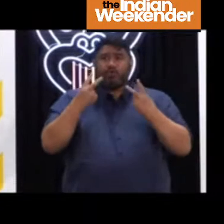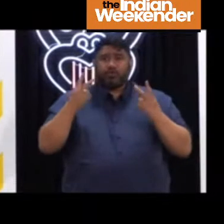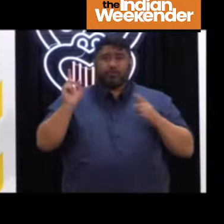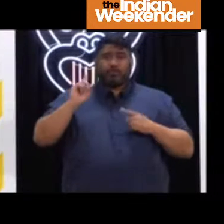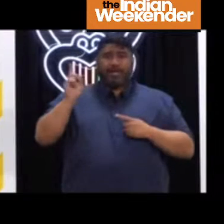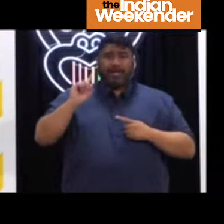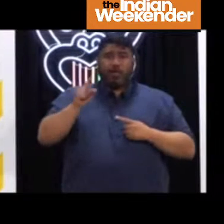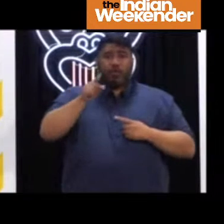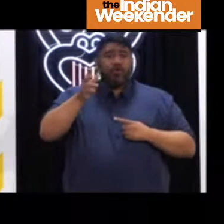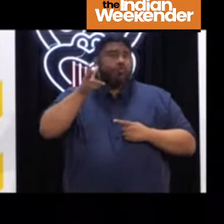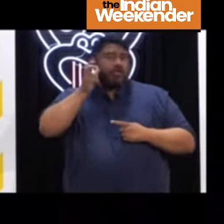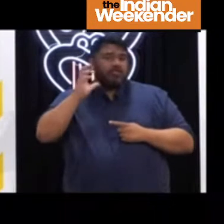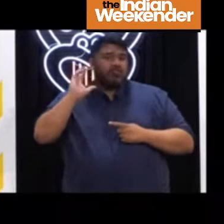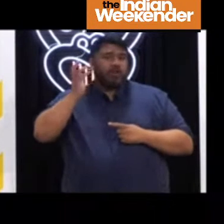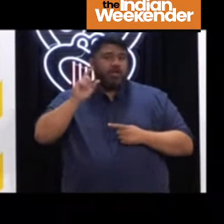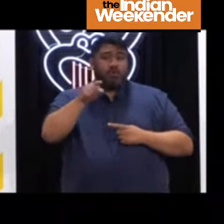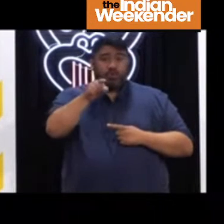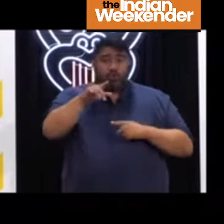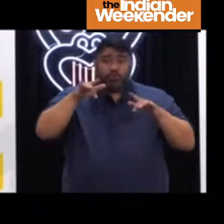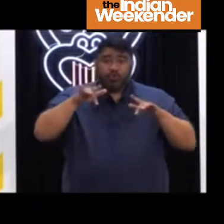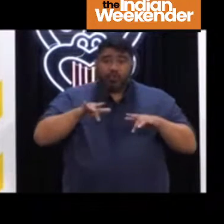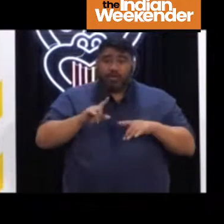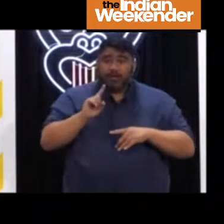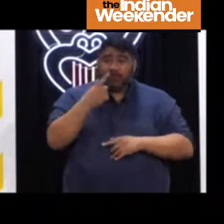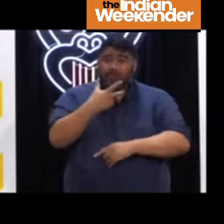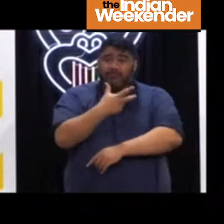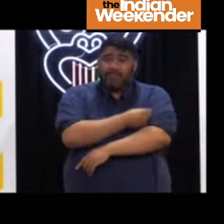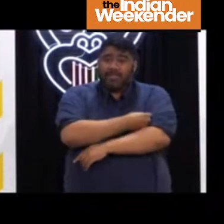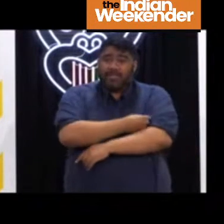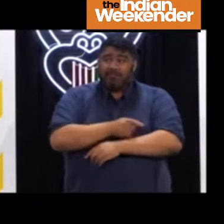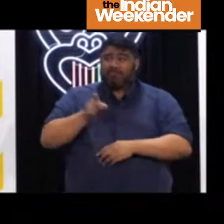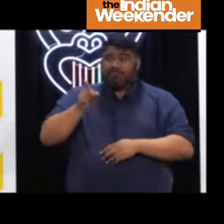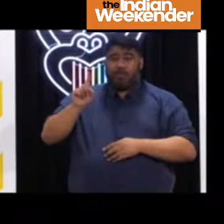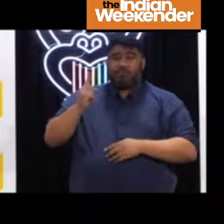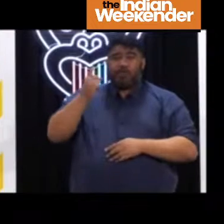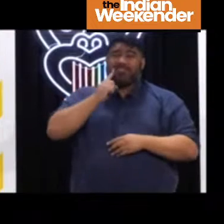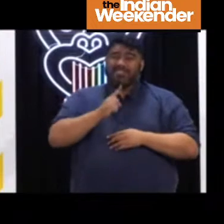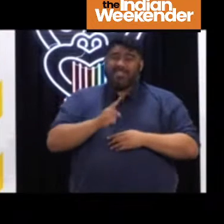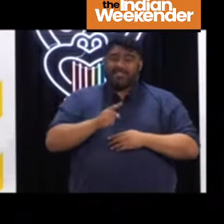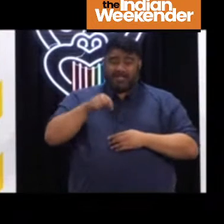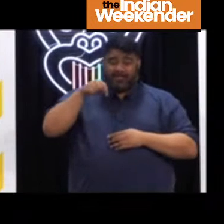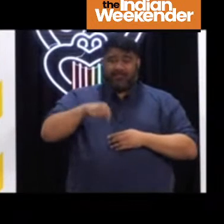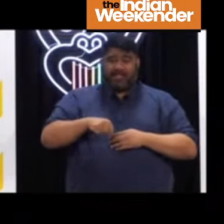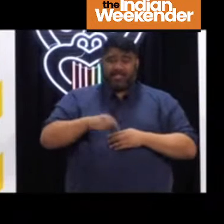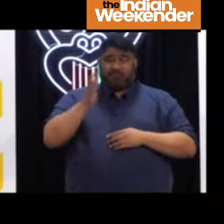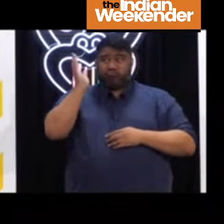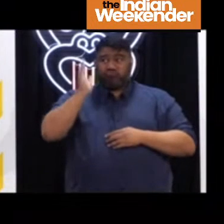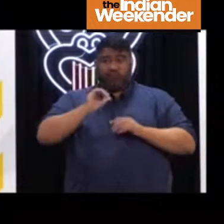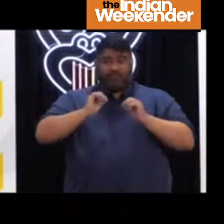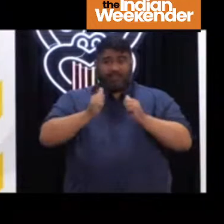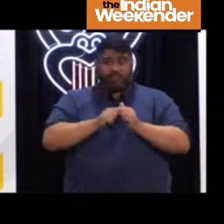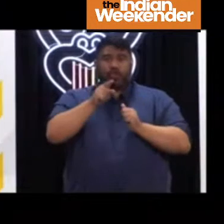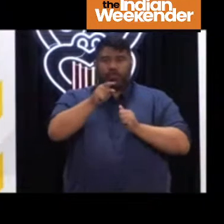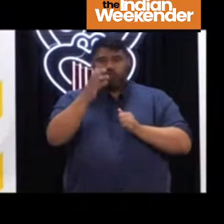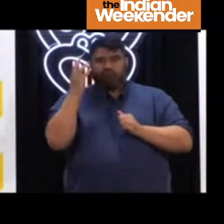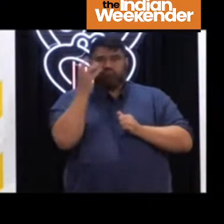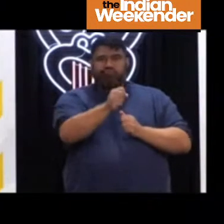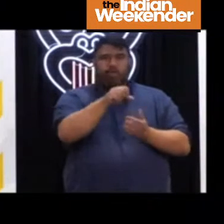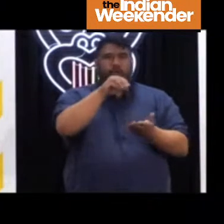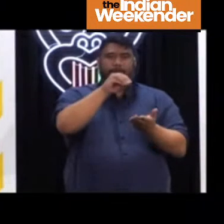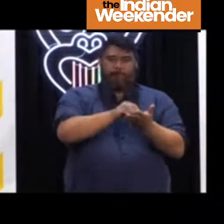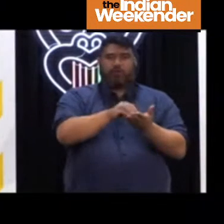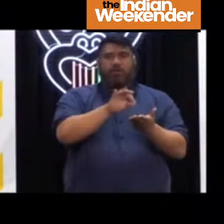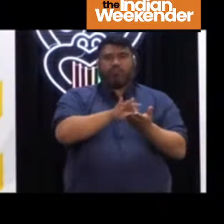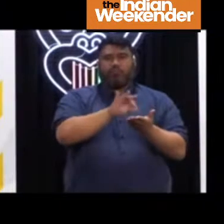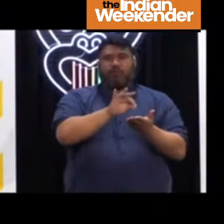radio and you are yet to get your first vaccine, I'm going to suggest that as soon as I've wrapped up, you go and make a booking. That includes people who may